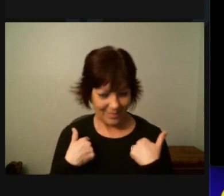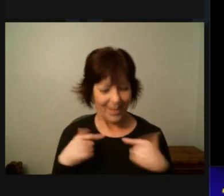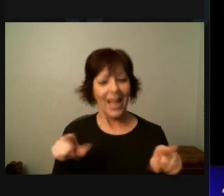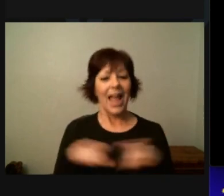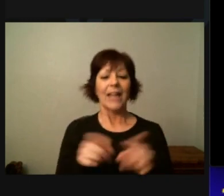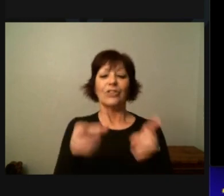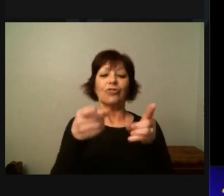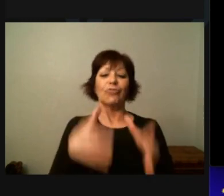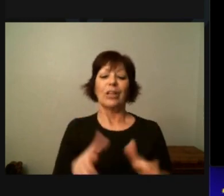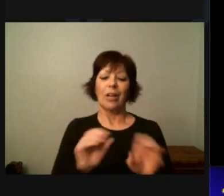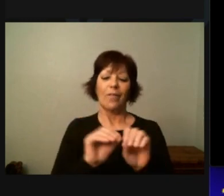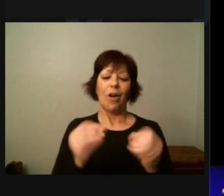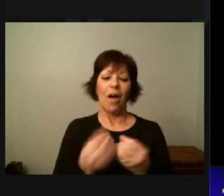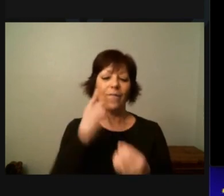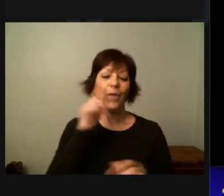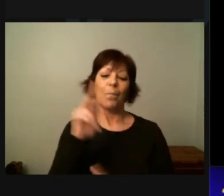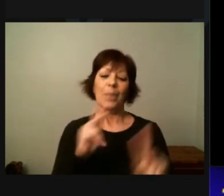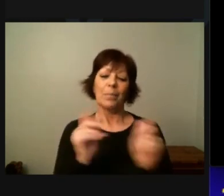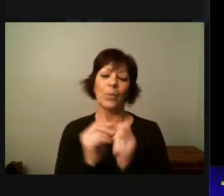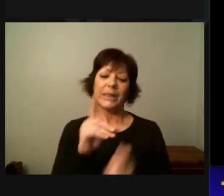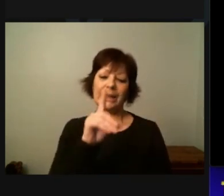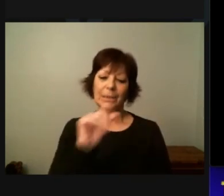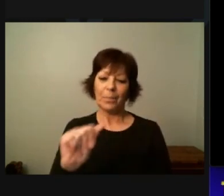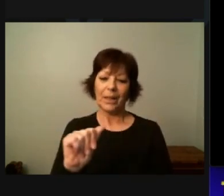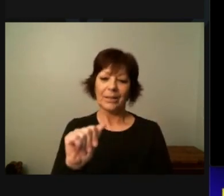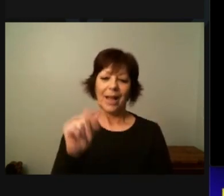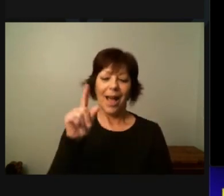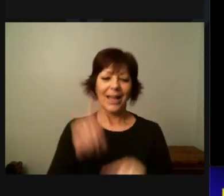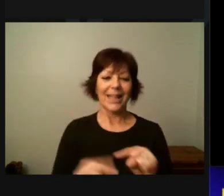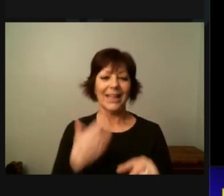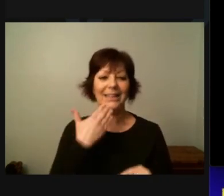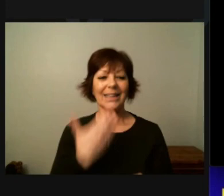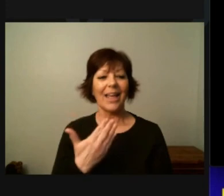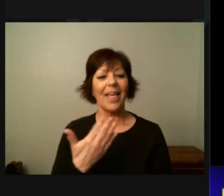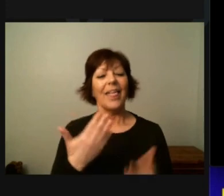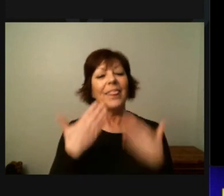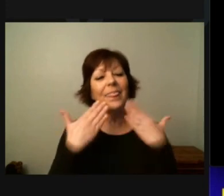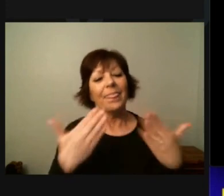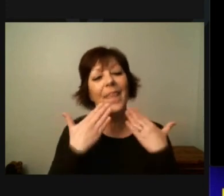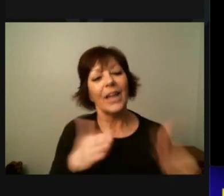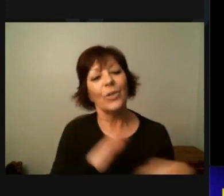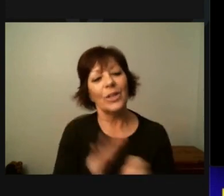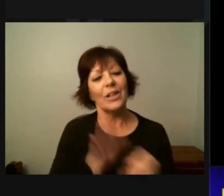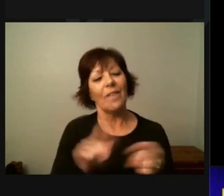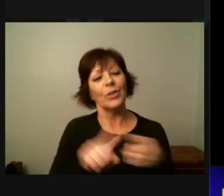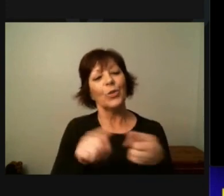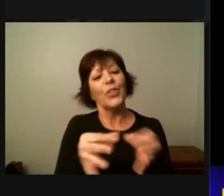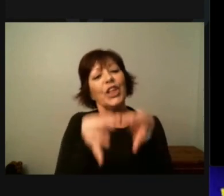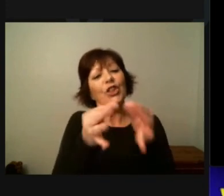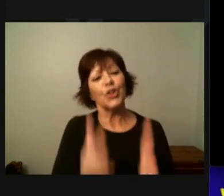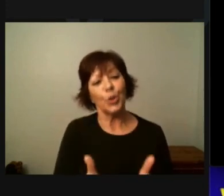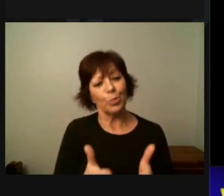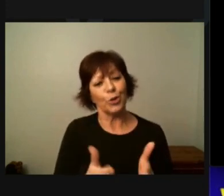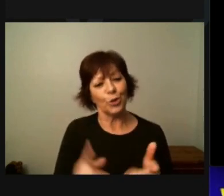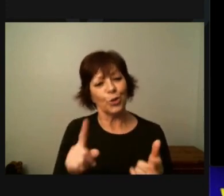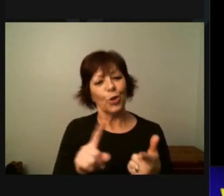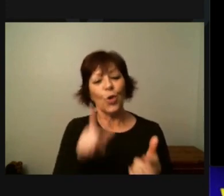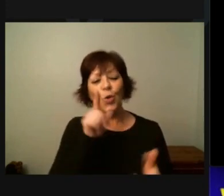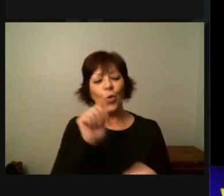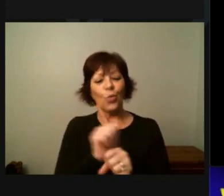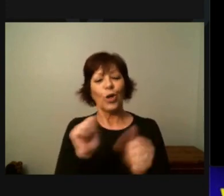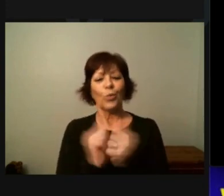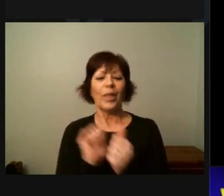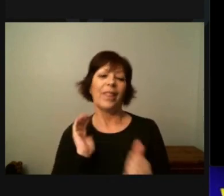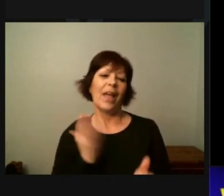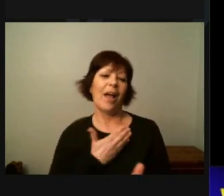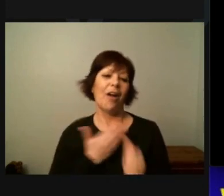director of the Office for People with Disabilities, cannot say thank you enough to the interpreters who work with our county executive